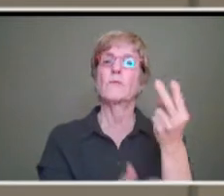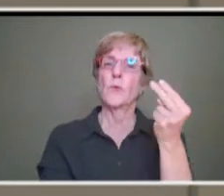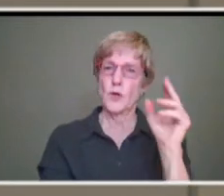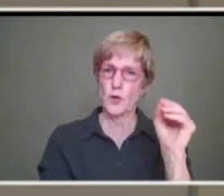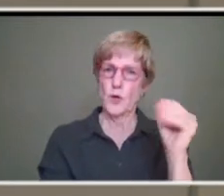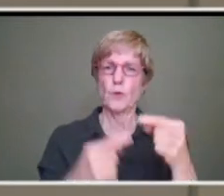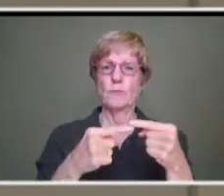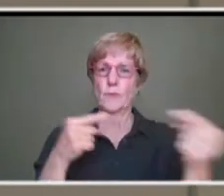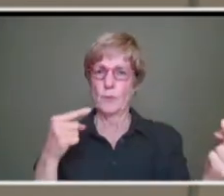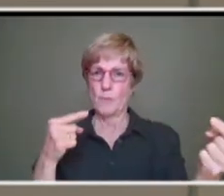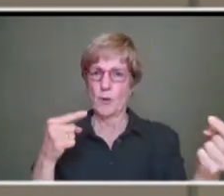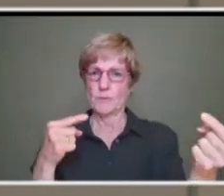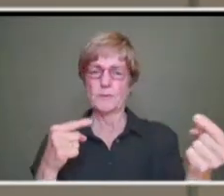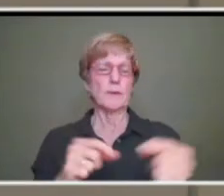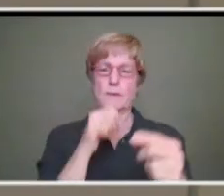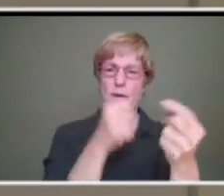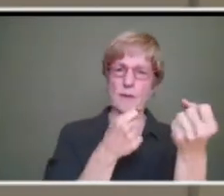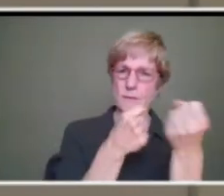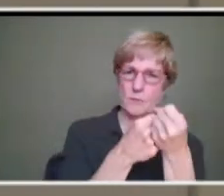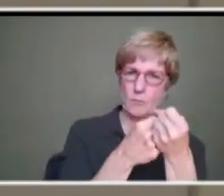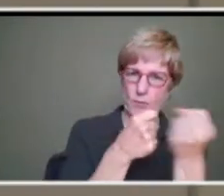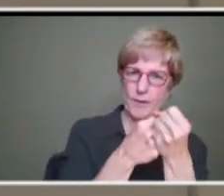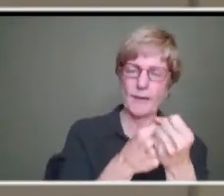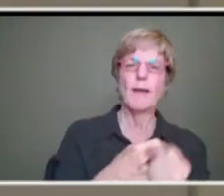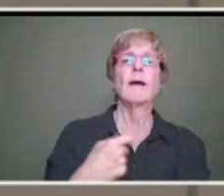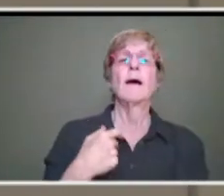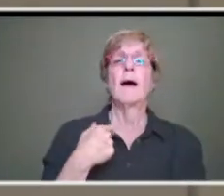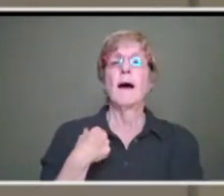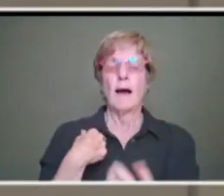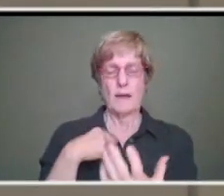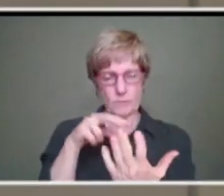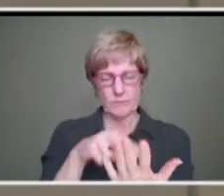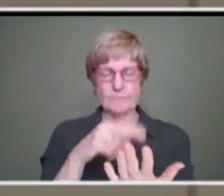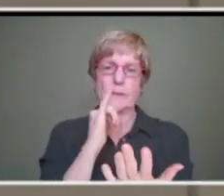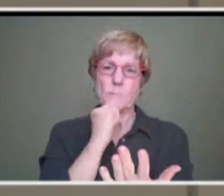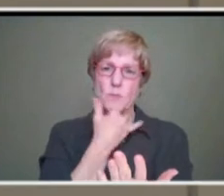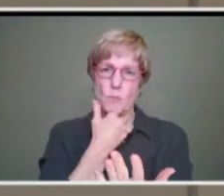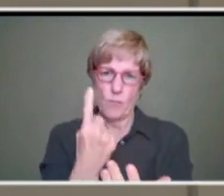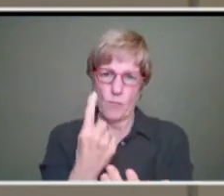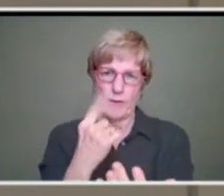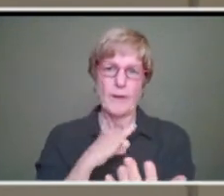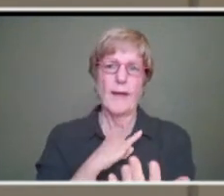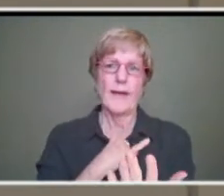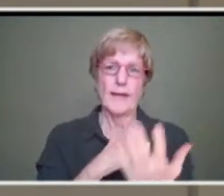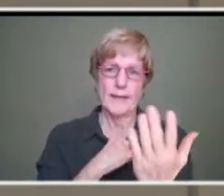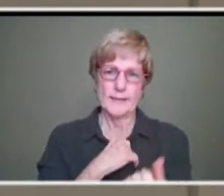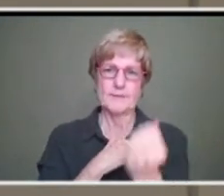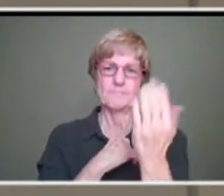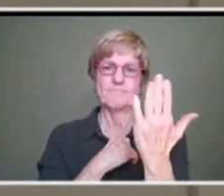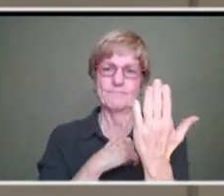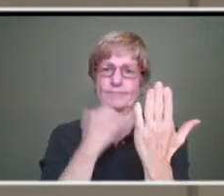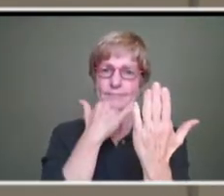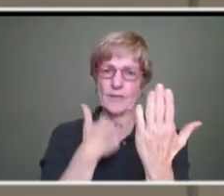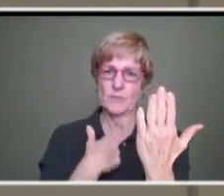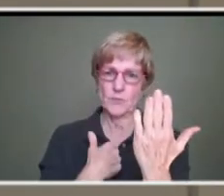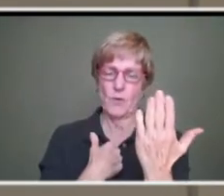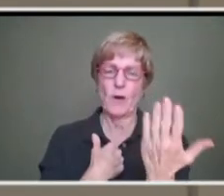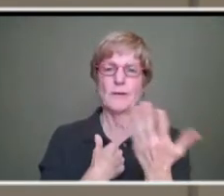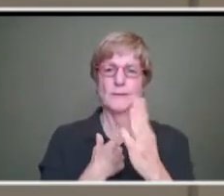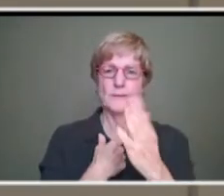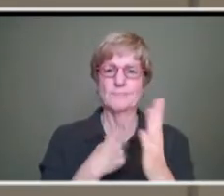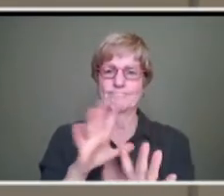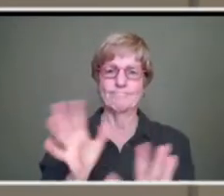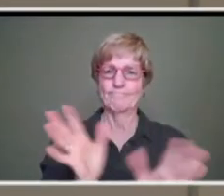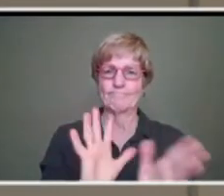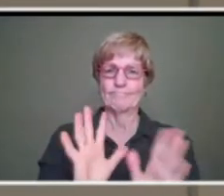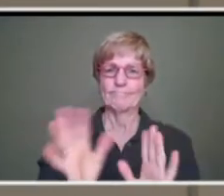not as uh yes and I was looking at the wrong number I had the wrong item pulled up on my computer so I just wanted to